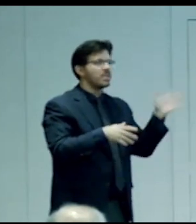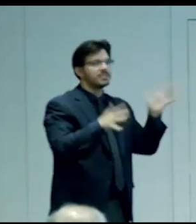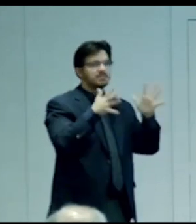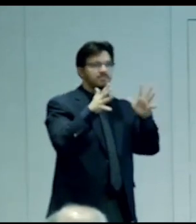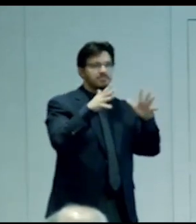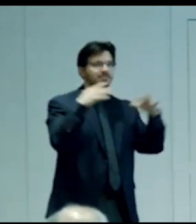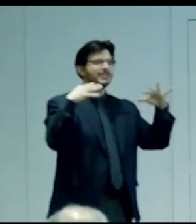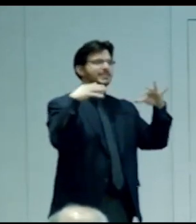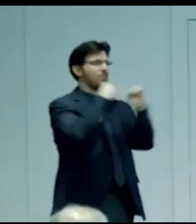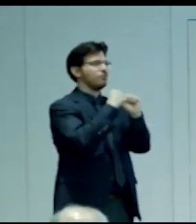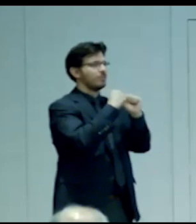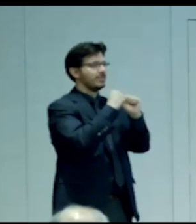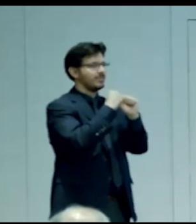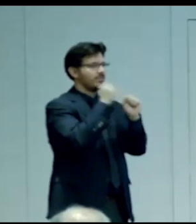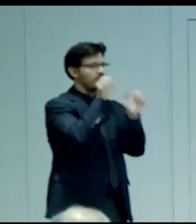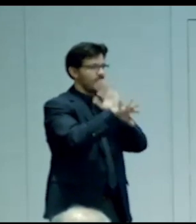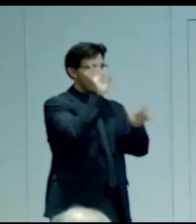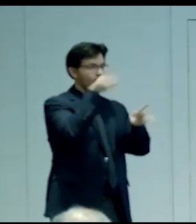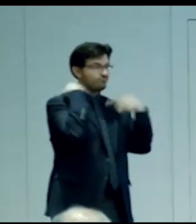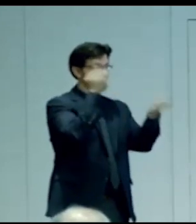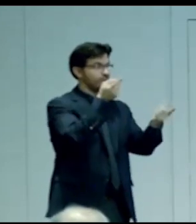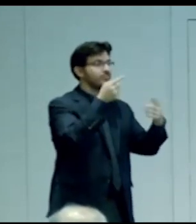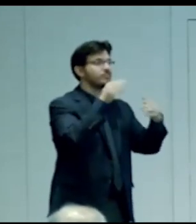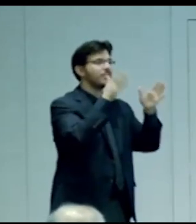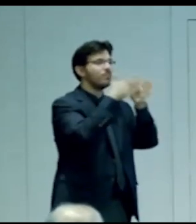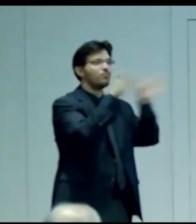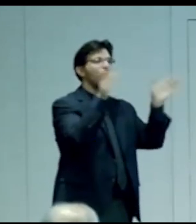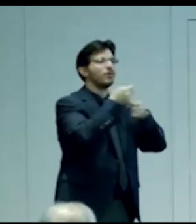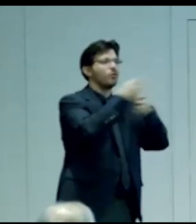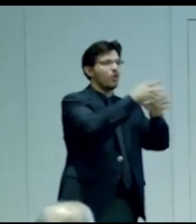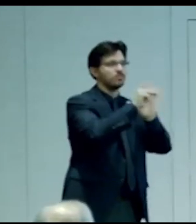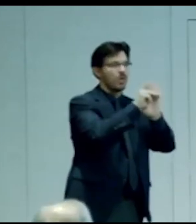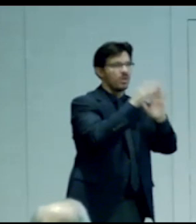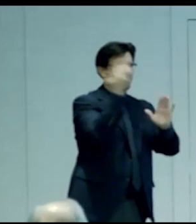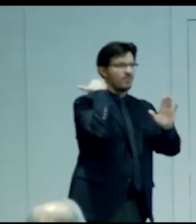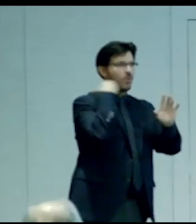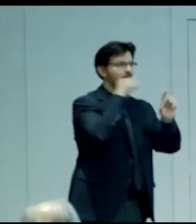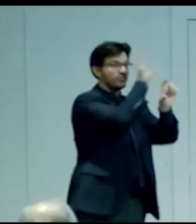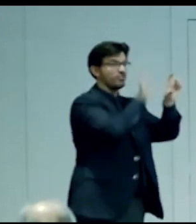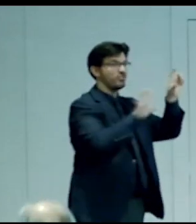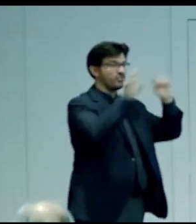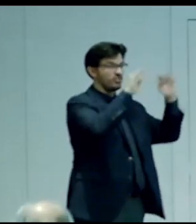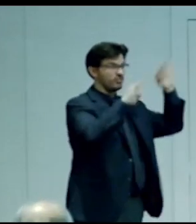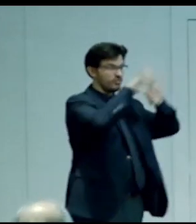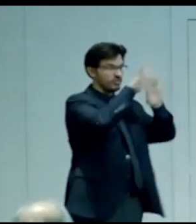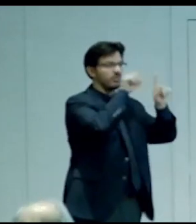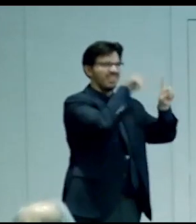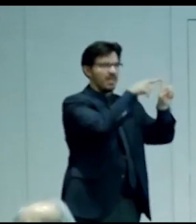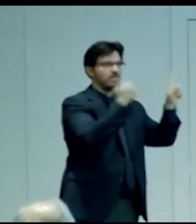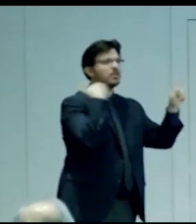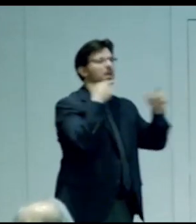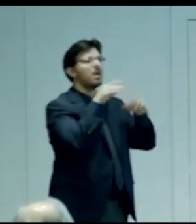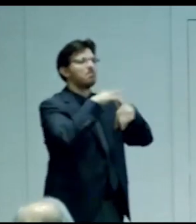what we found from that broad causal model that I showed you 3 or 4 slides ago. So there